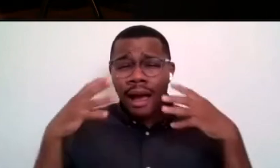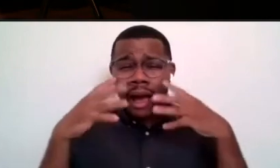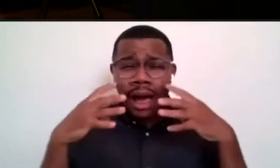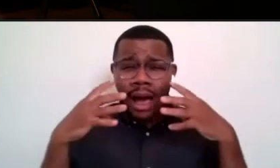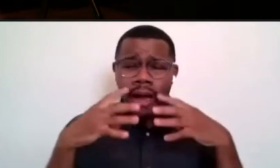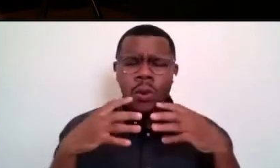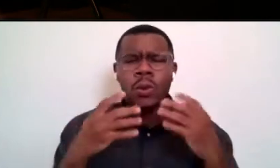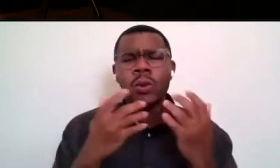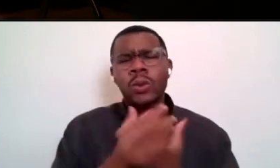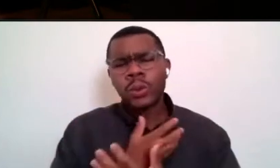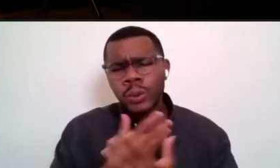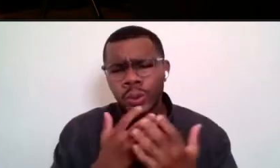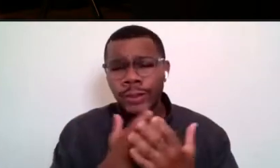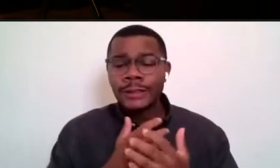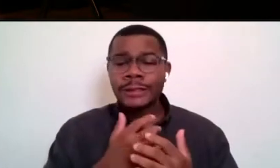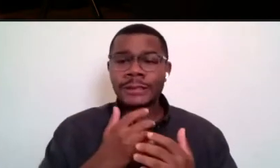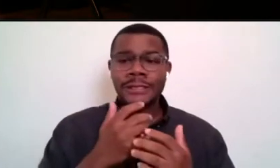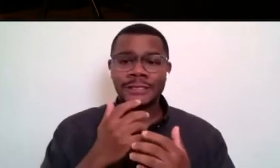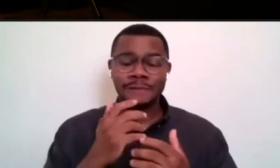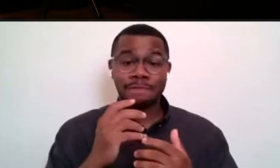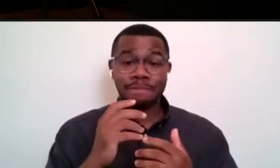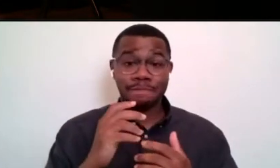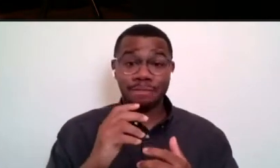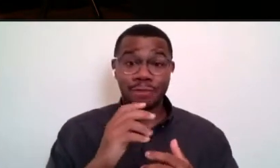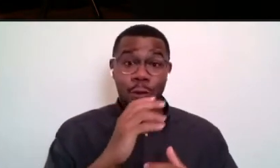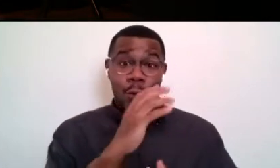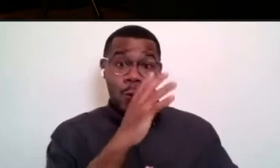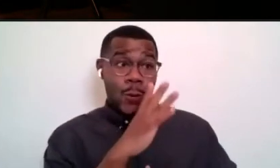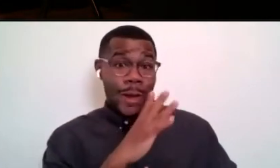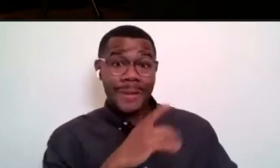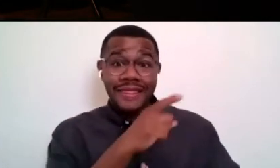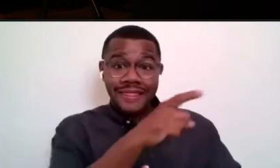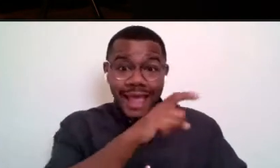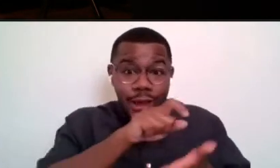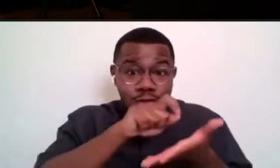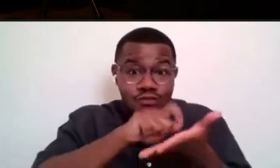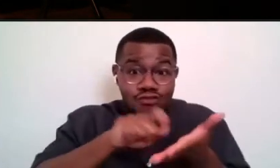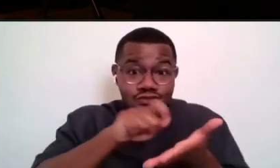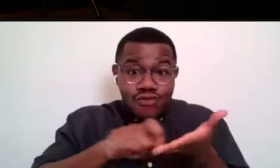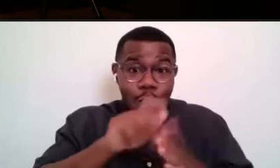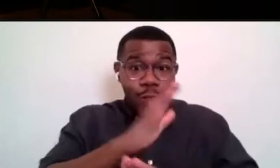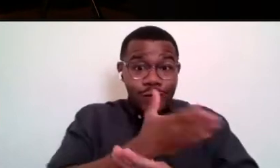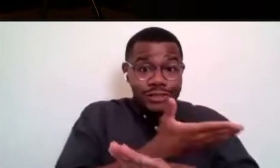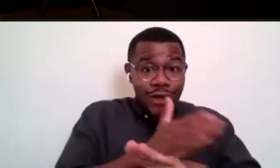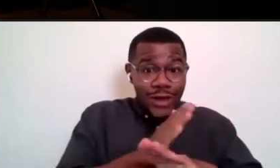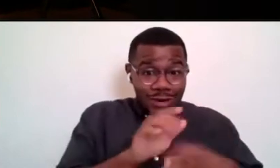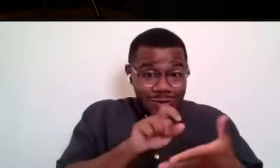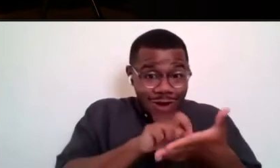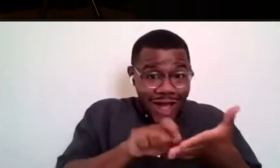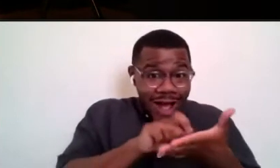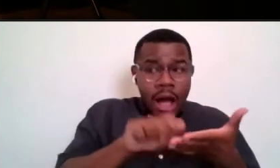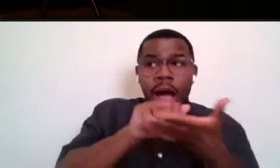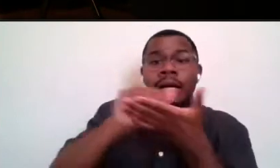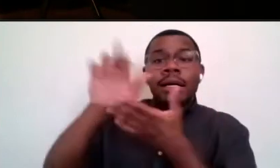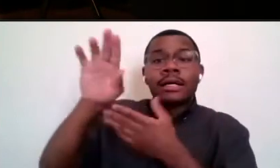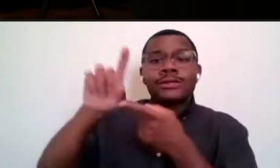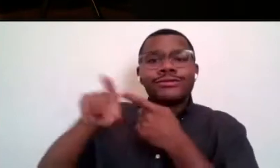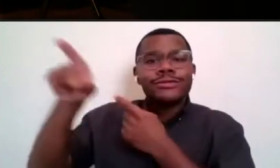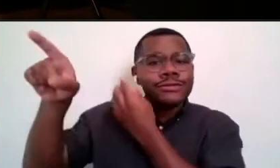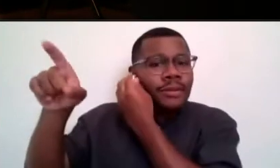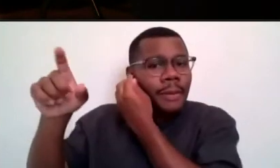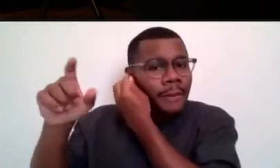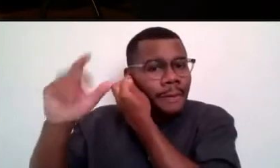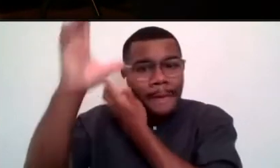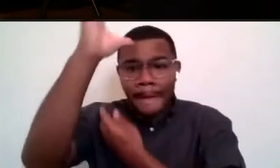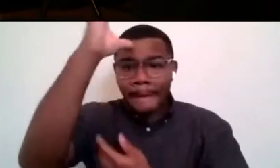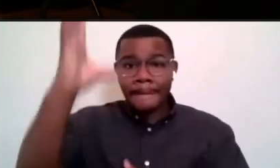just, the women had written this piece, but to take it to a male prison and take it to a whole nother level was phenomenal. It